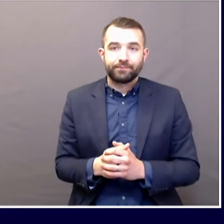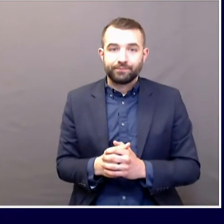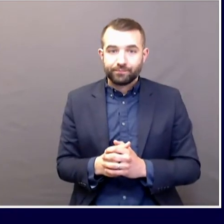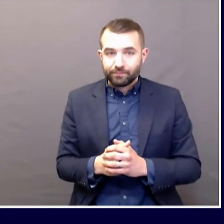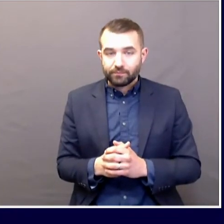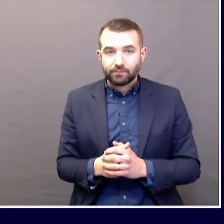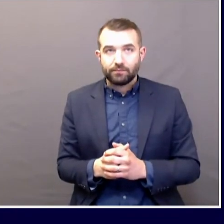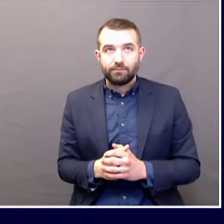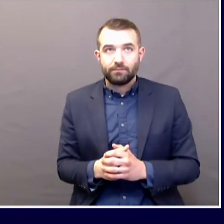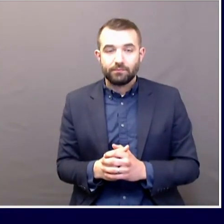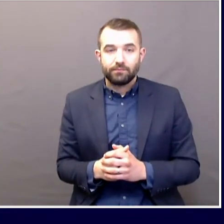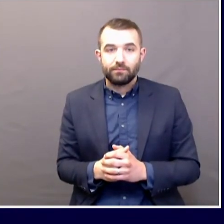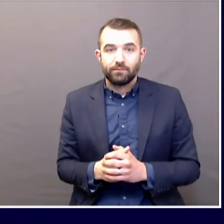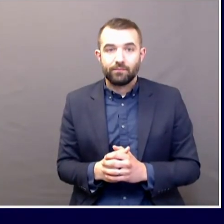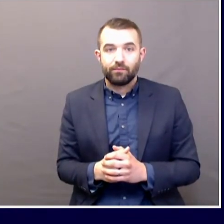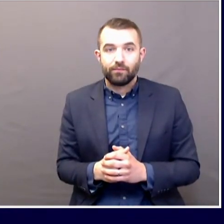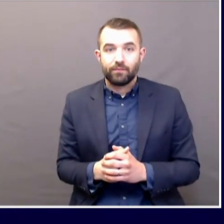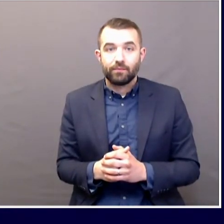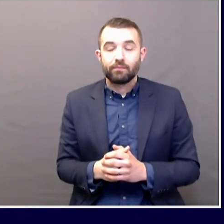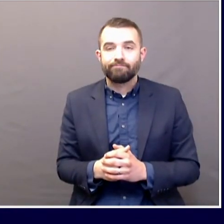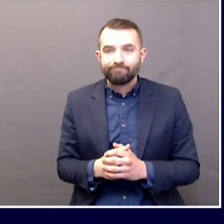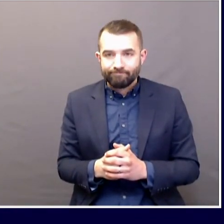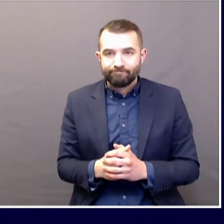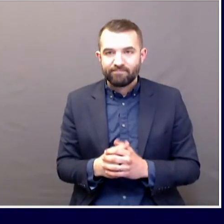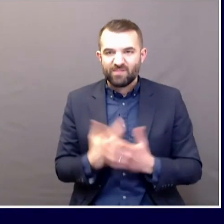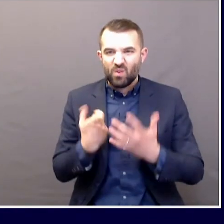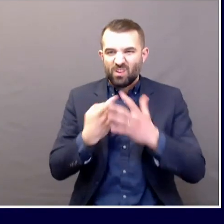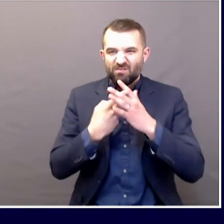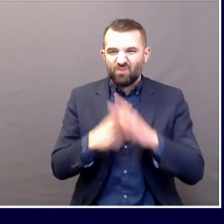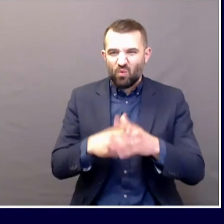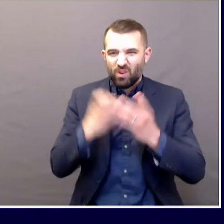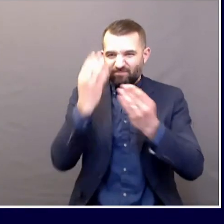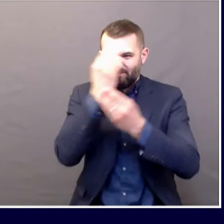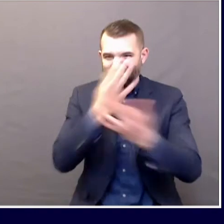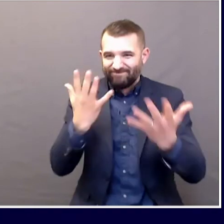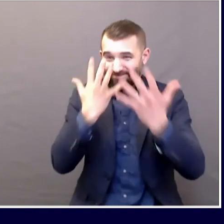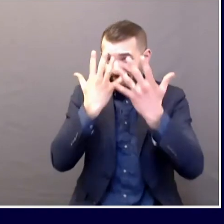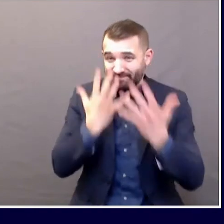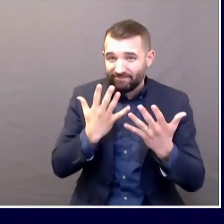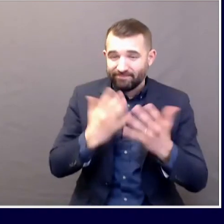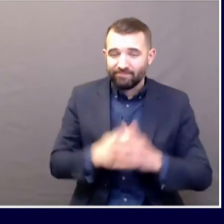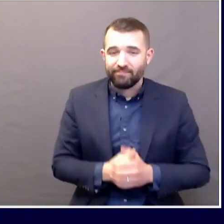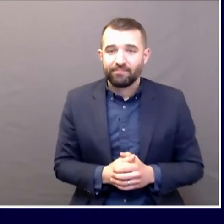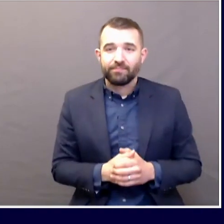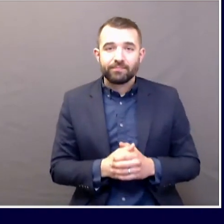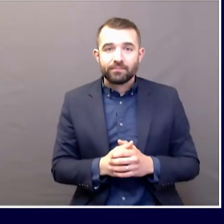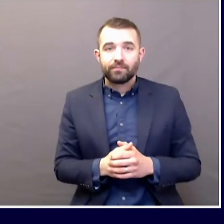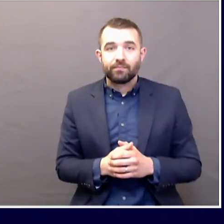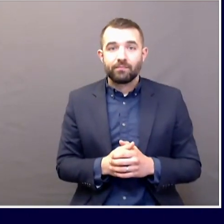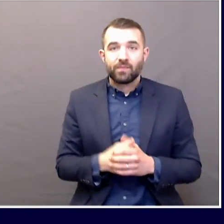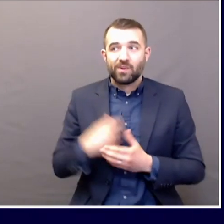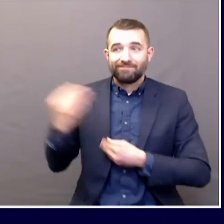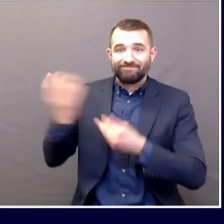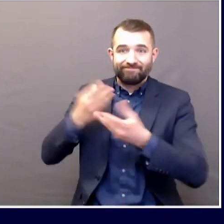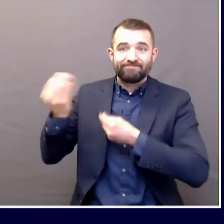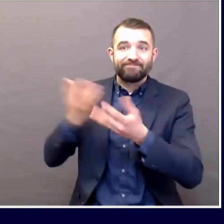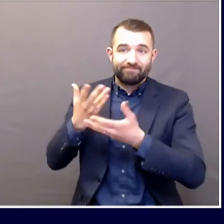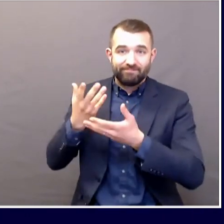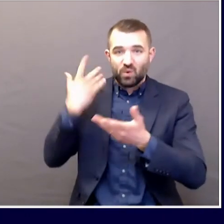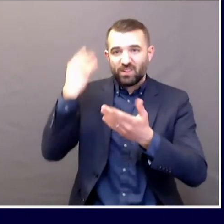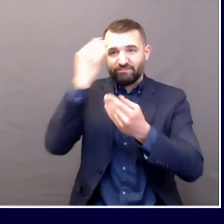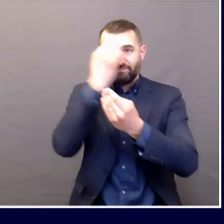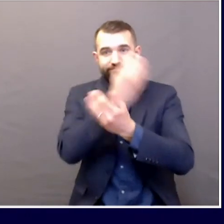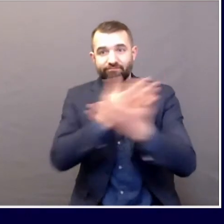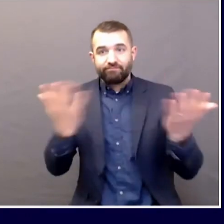I begin my briefing this afternoon on a sad note. Maine CDC is reporting 24 deaths